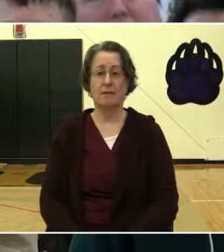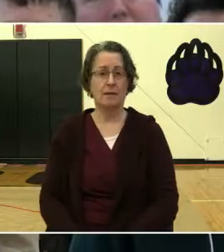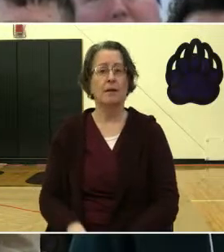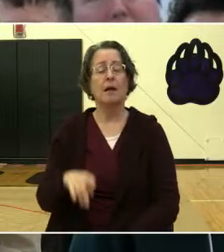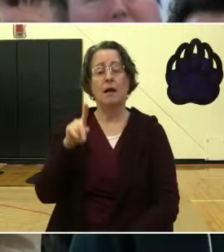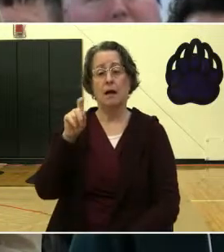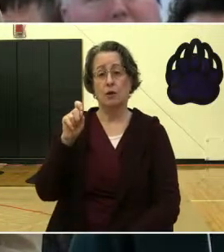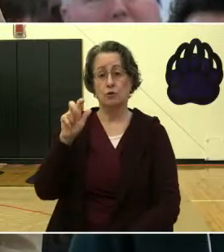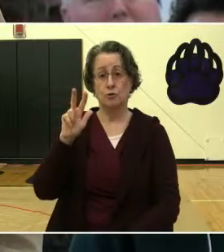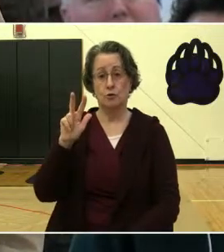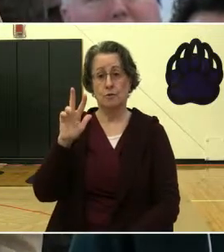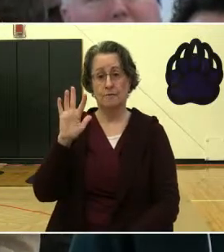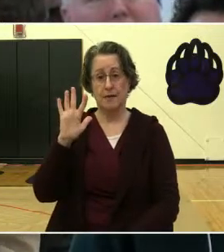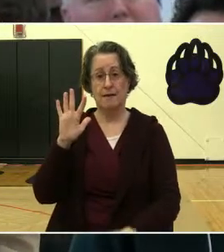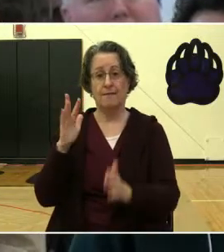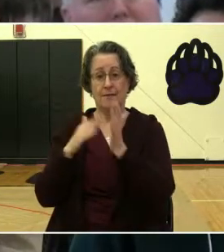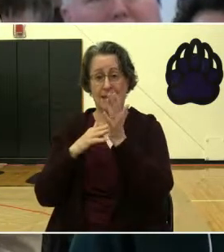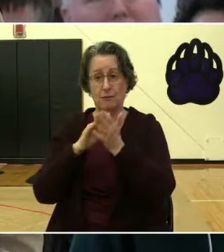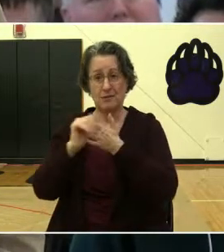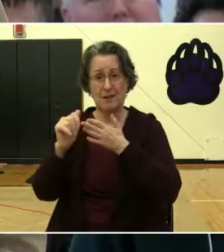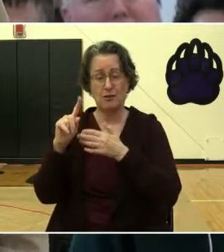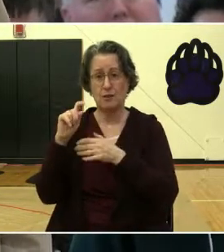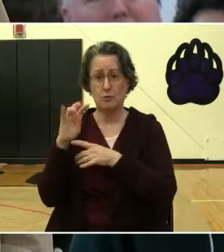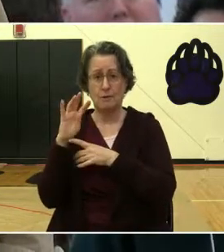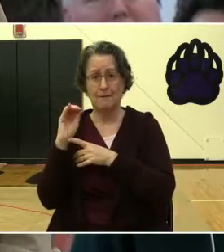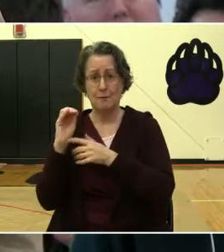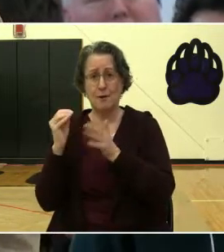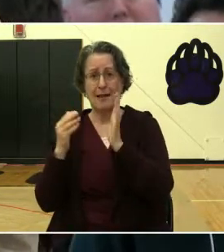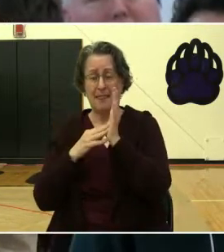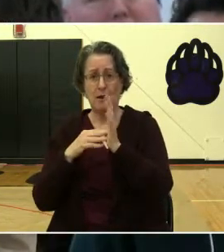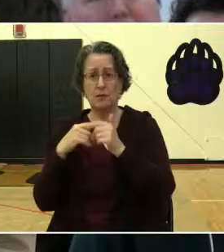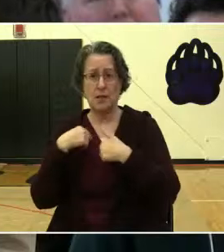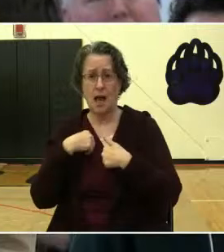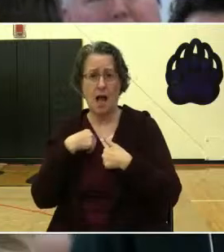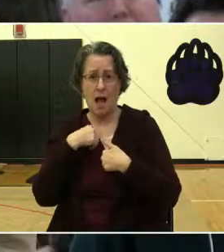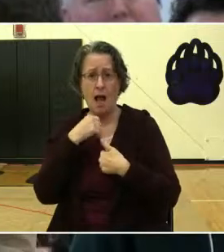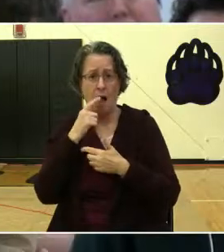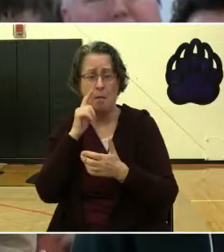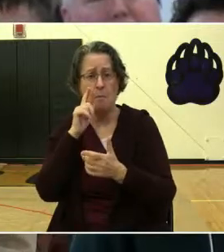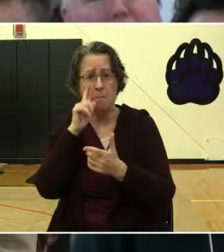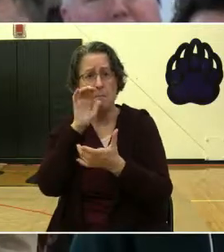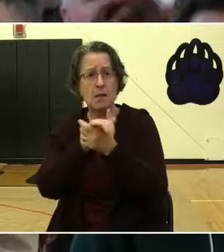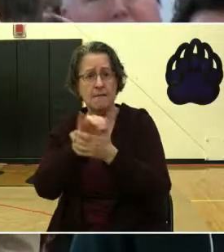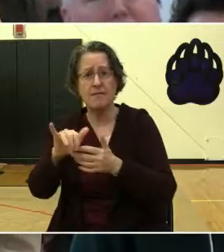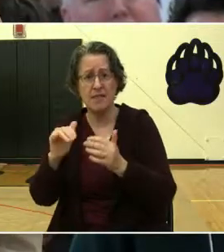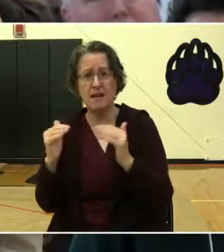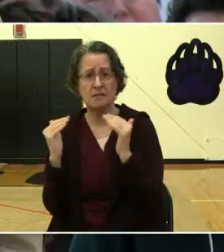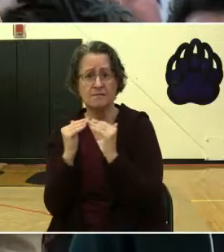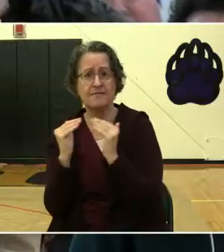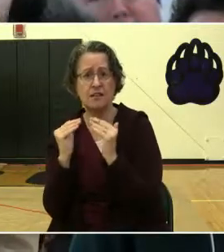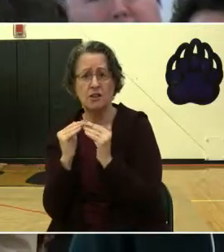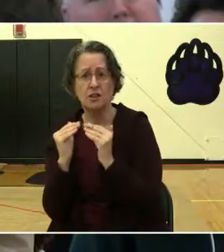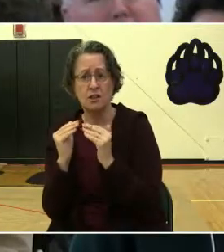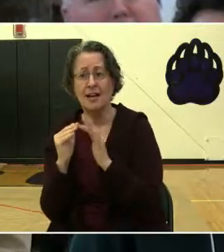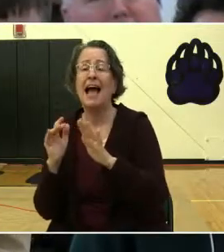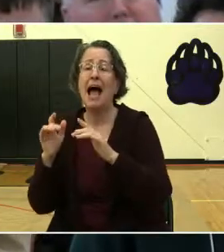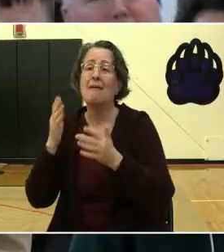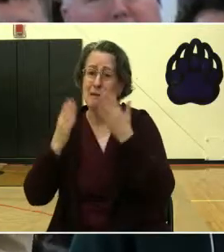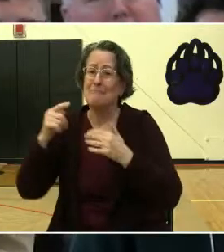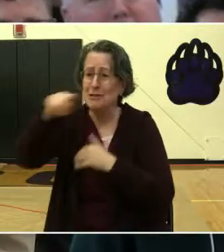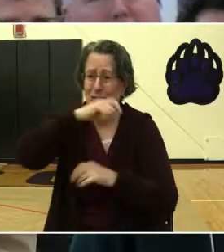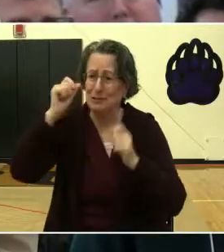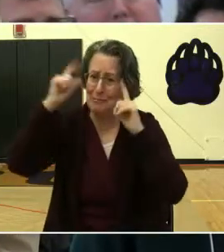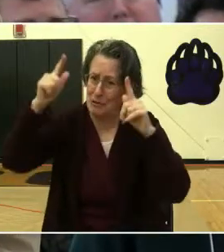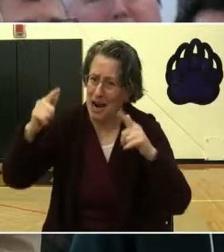135 or 40,000 excessive uh over the long range um my